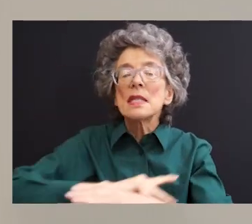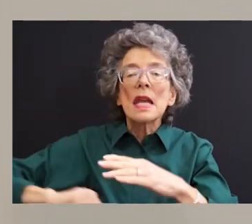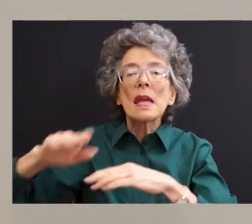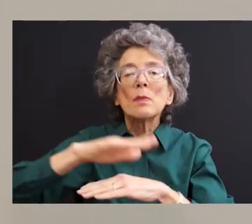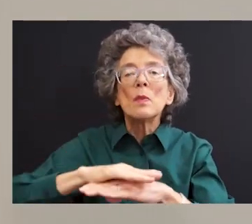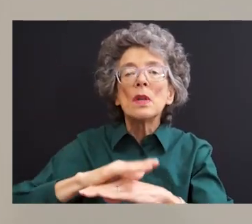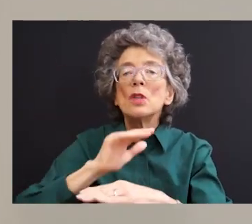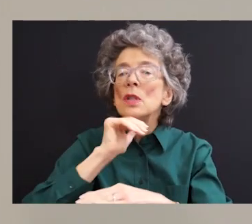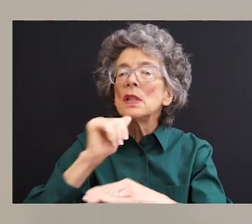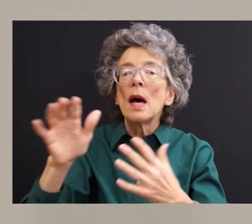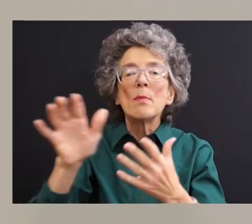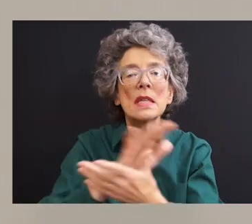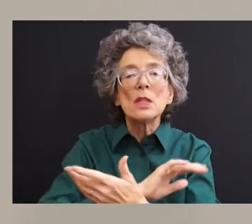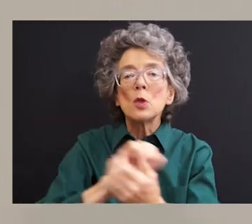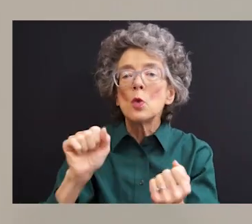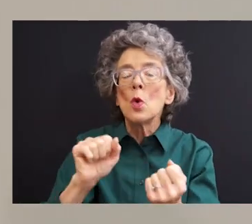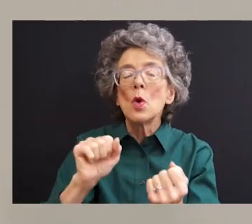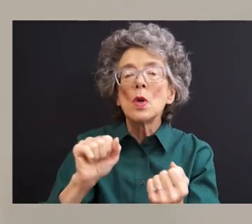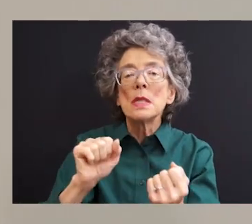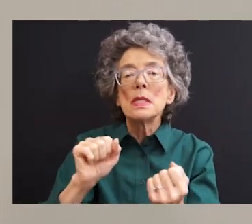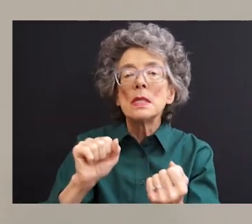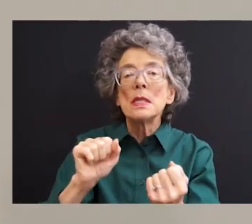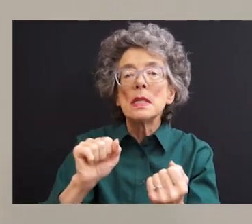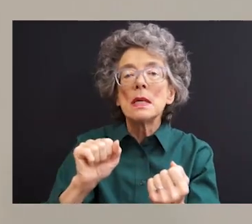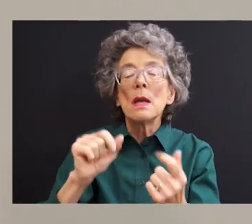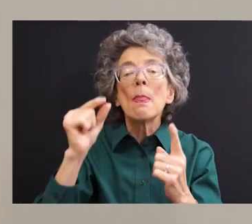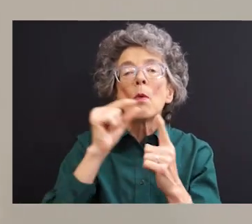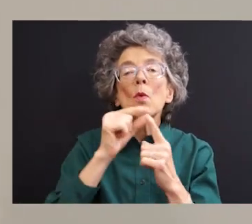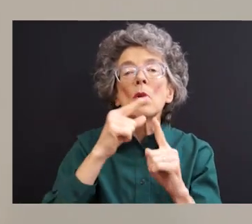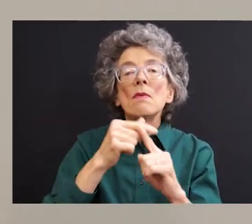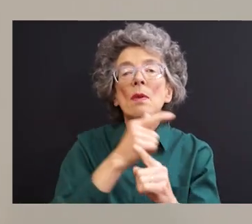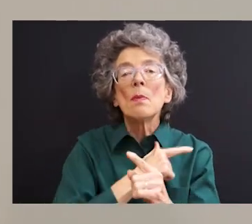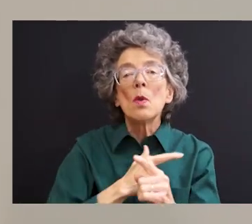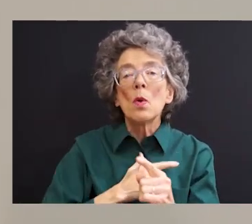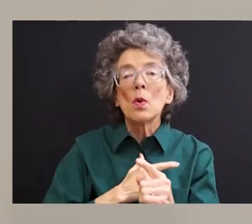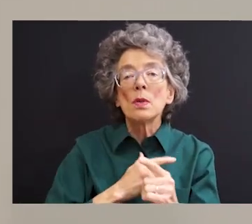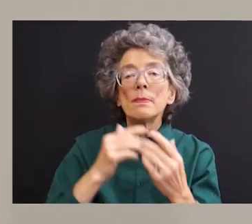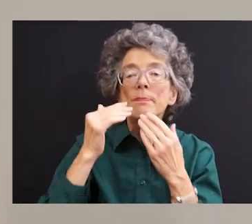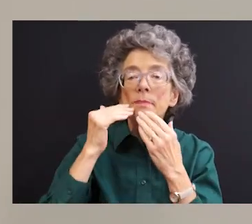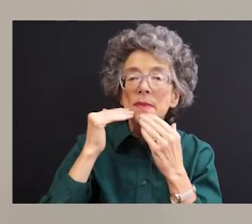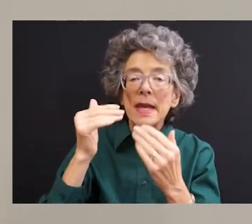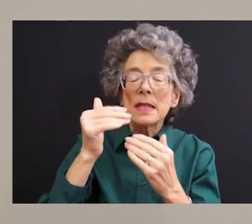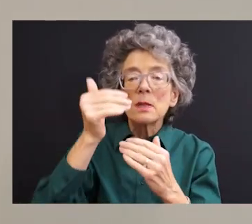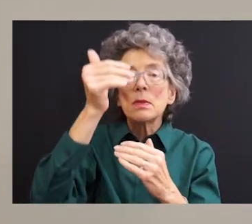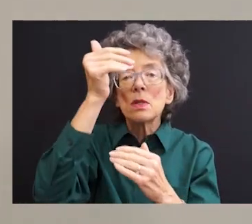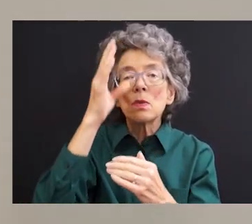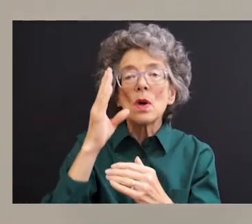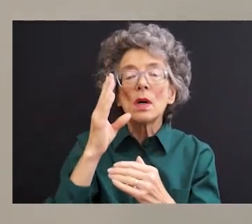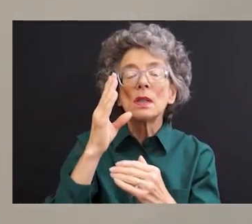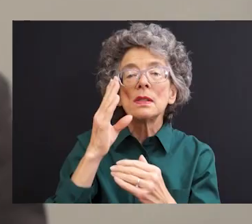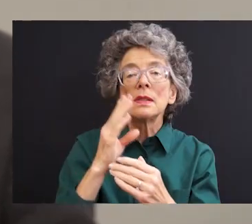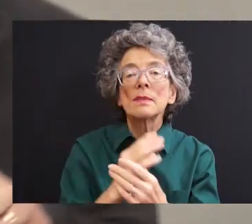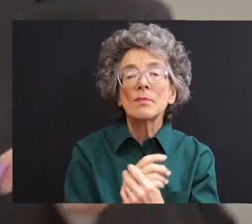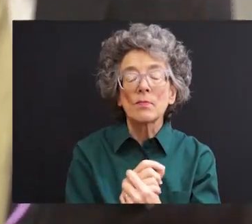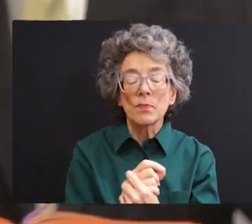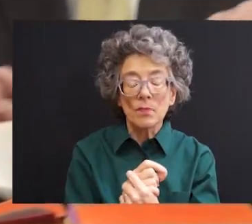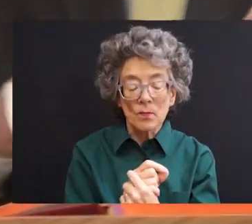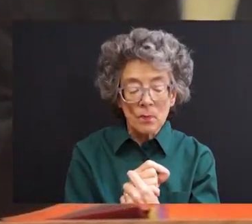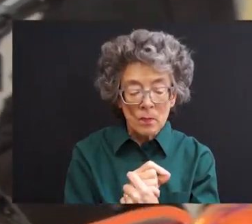be destroyed. The word of the Lord. Thanks be to God.